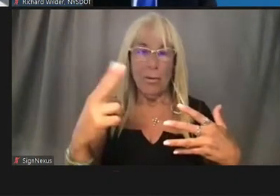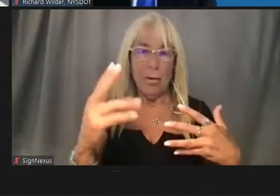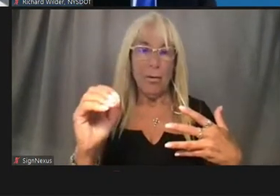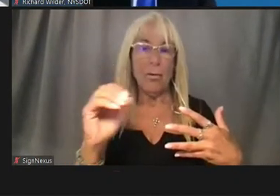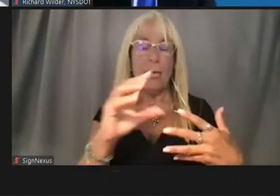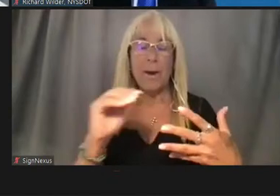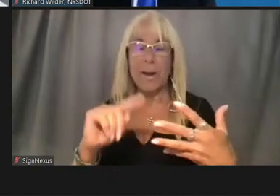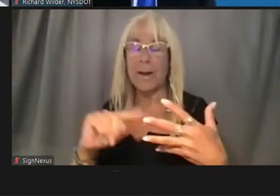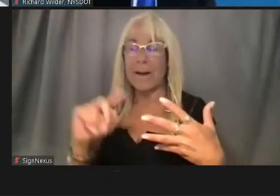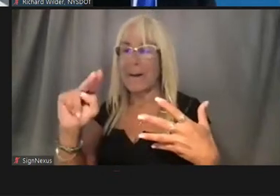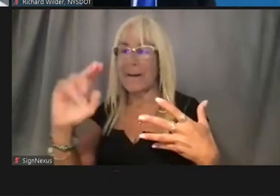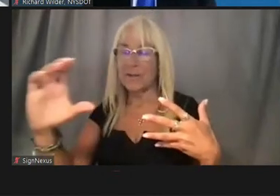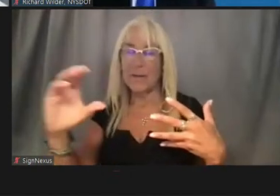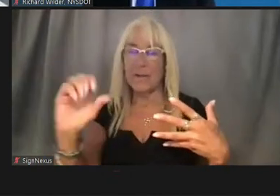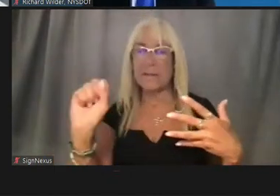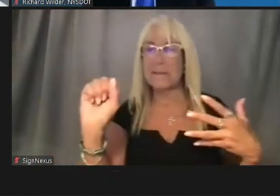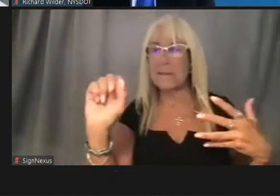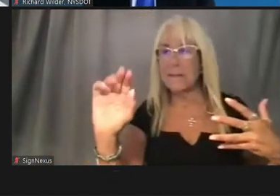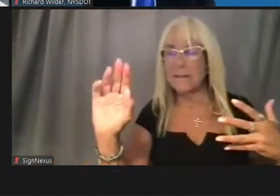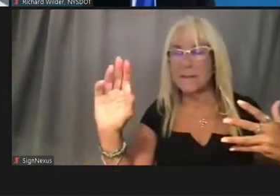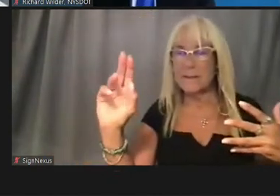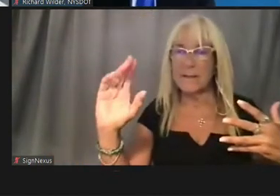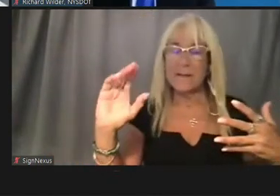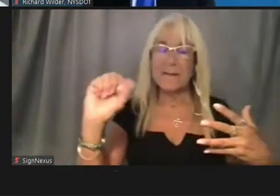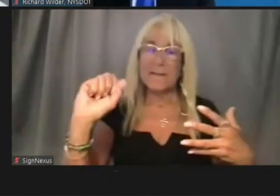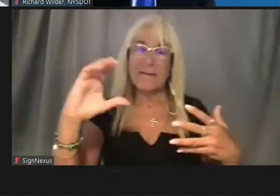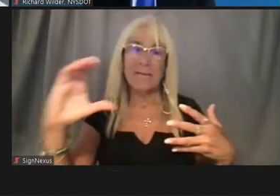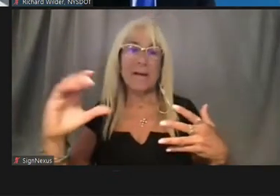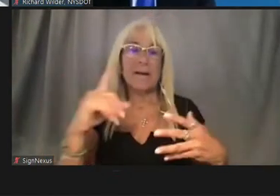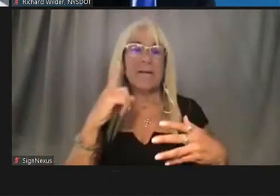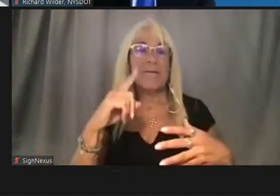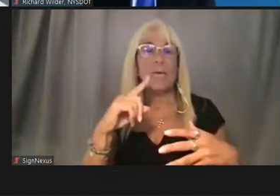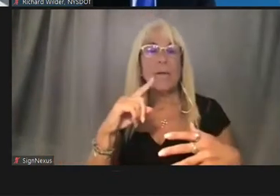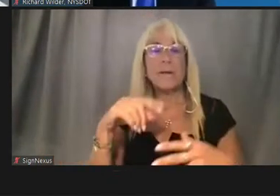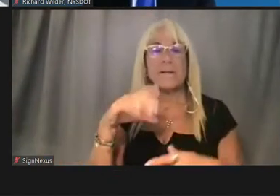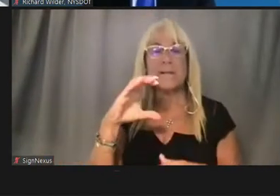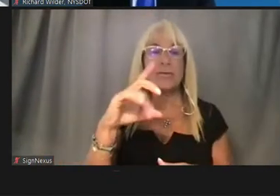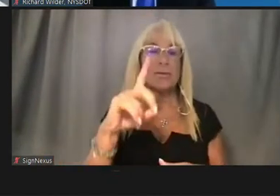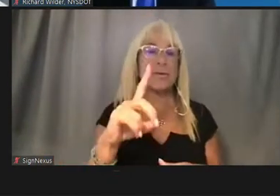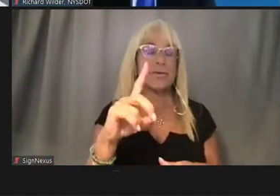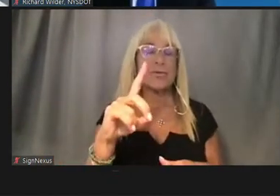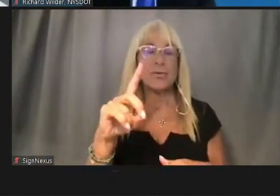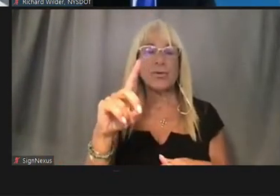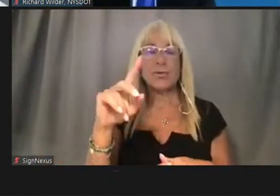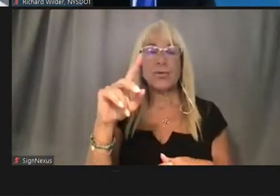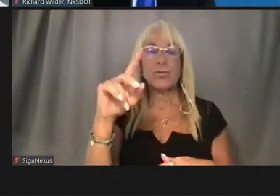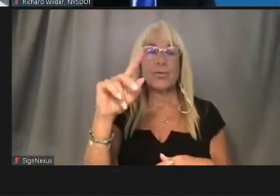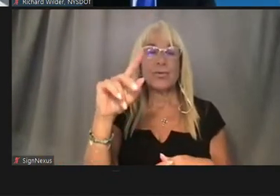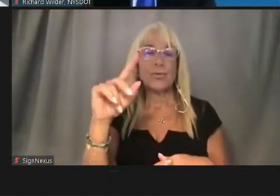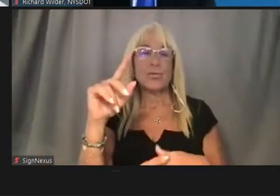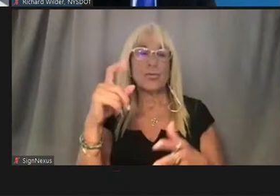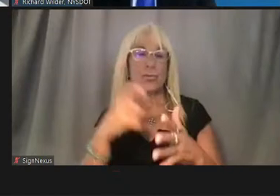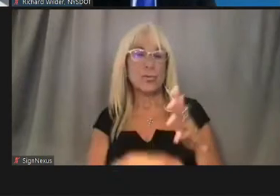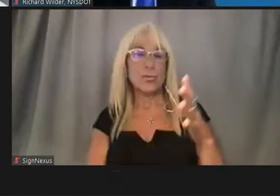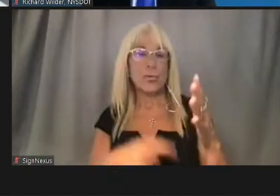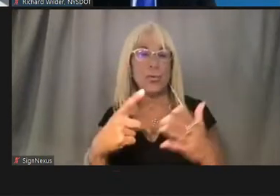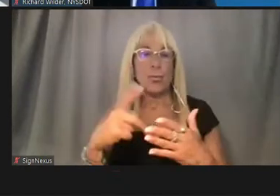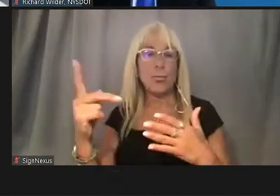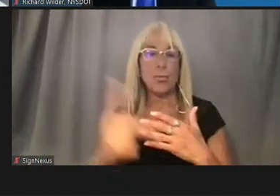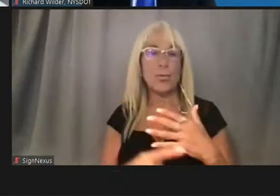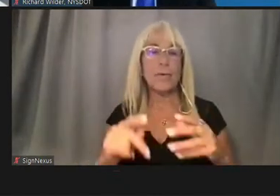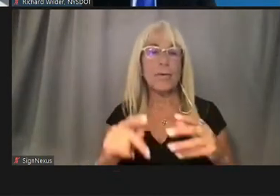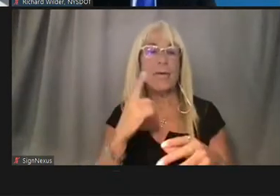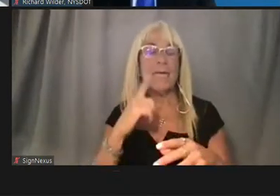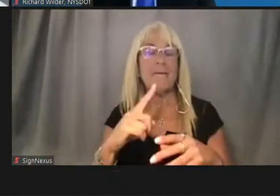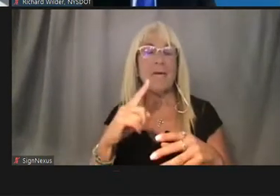concerns among my membership regarding the central business district toll program the different total instruction scenarios the commercial vehicles and